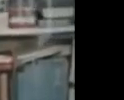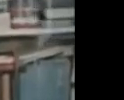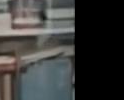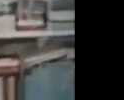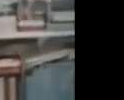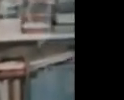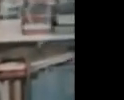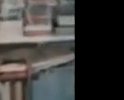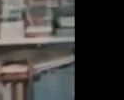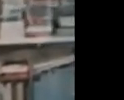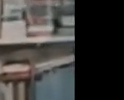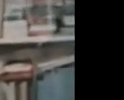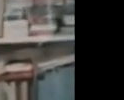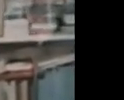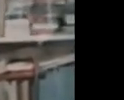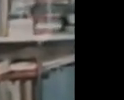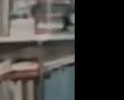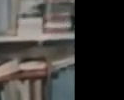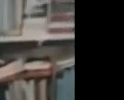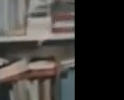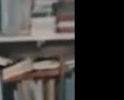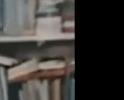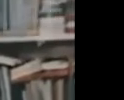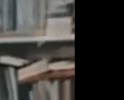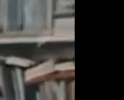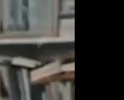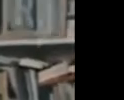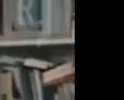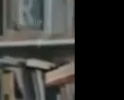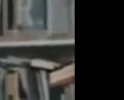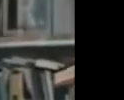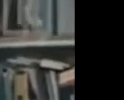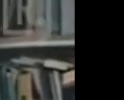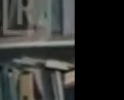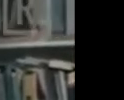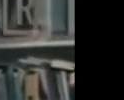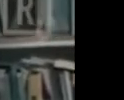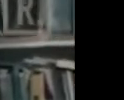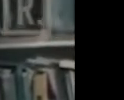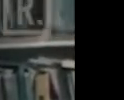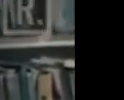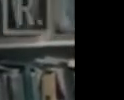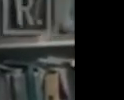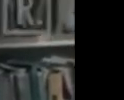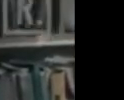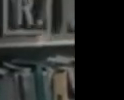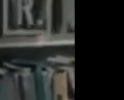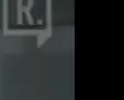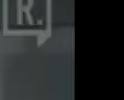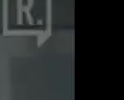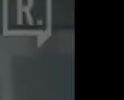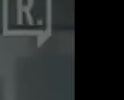that all waste from one process becomes food from the next. There is no such thing as waste. Nature knows no waste. So we need to create